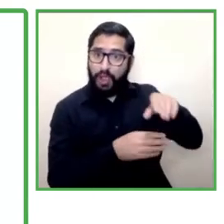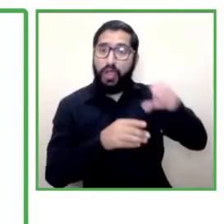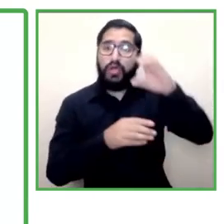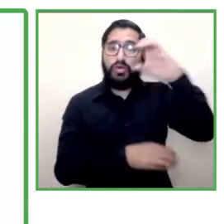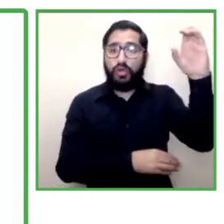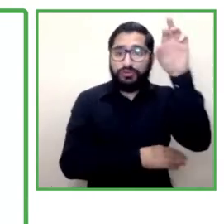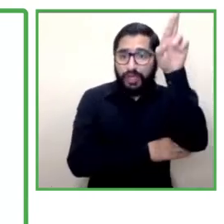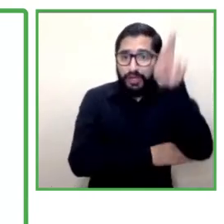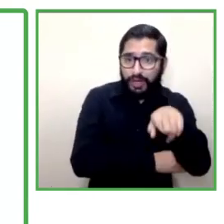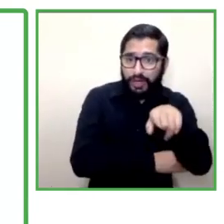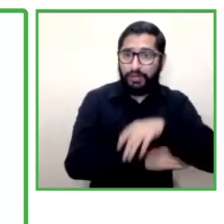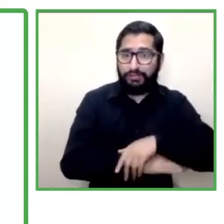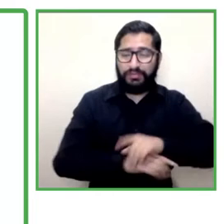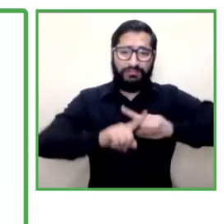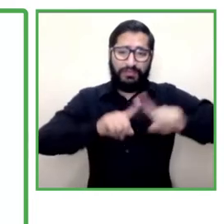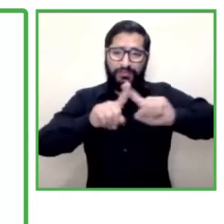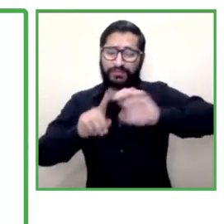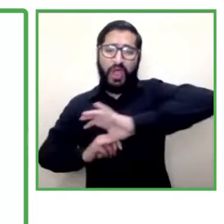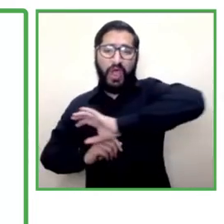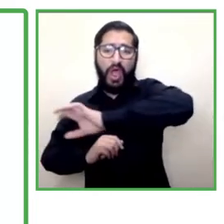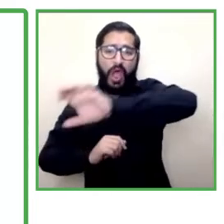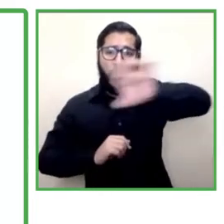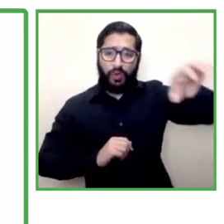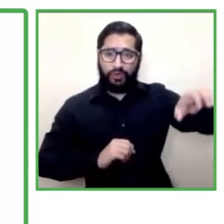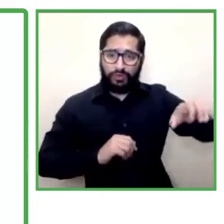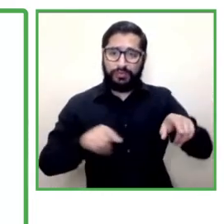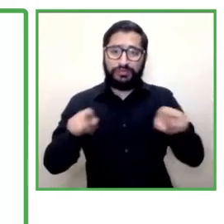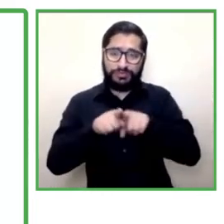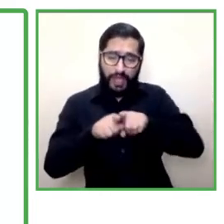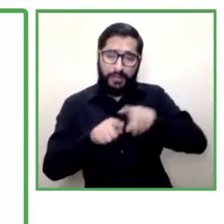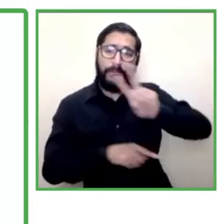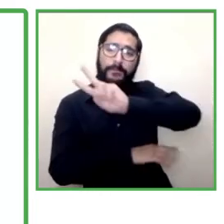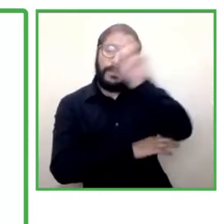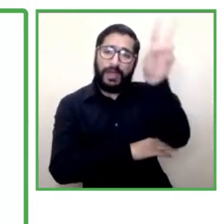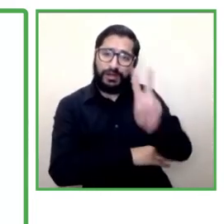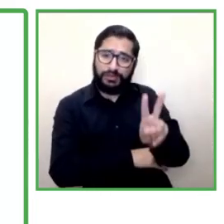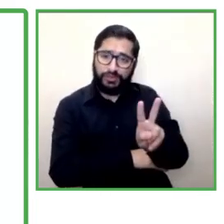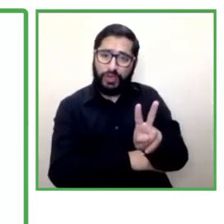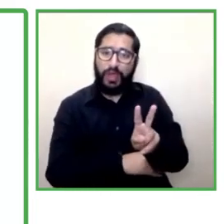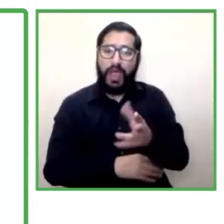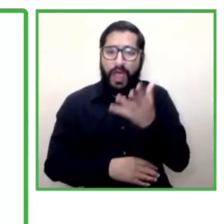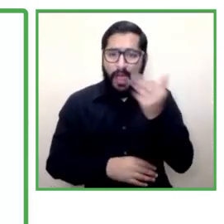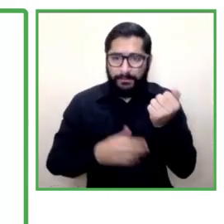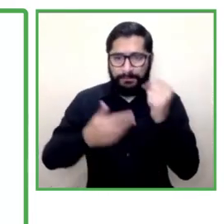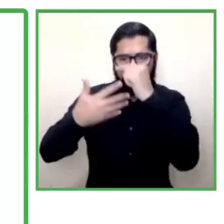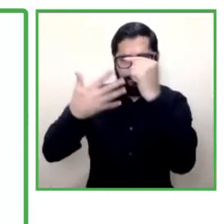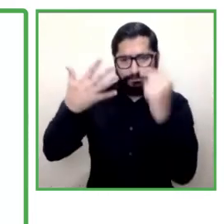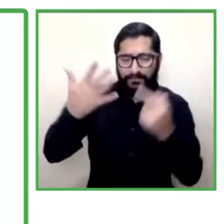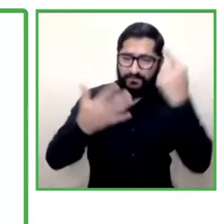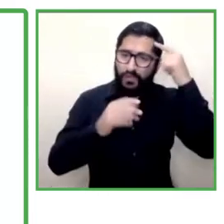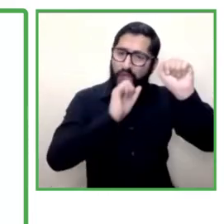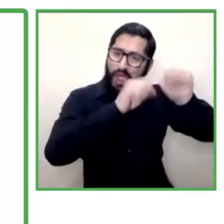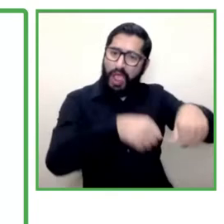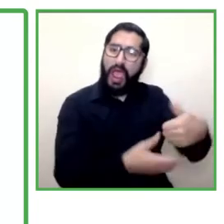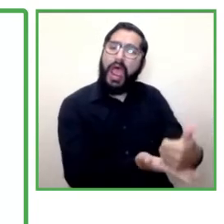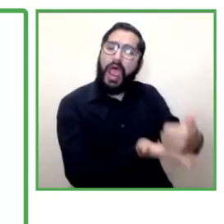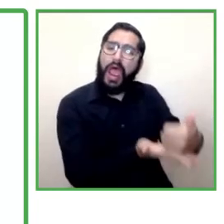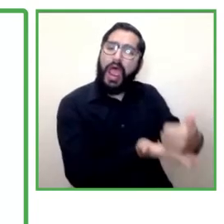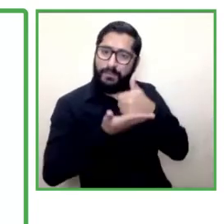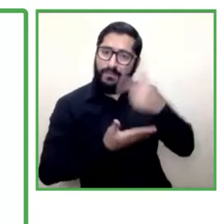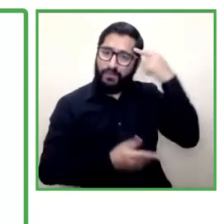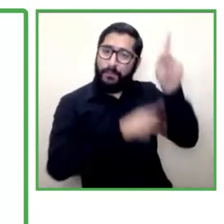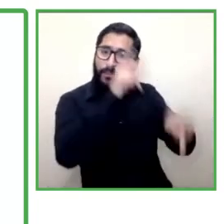Chile, where we can disseminate information from the government to people with disabilities. We've also